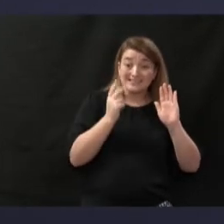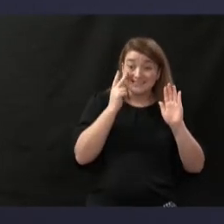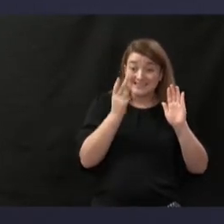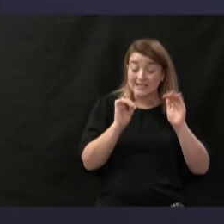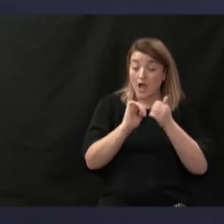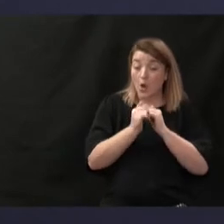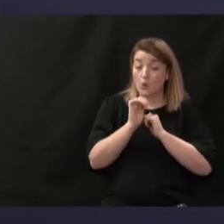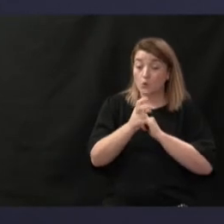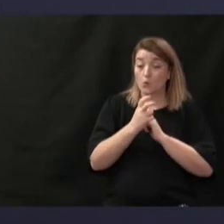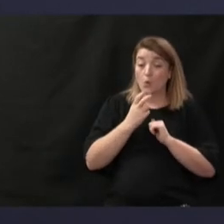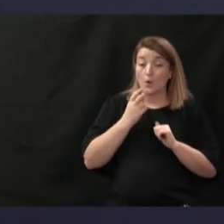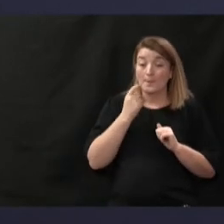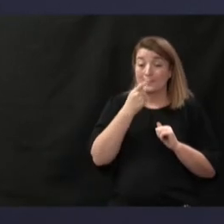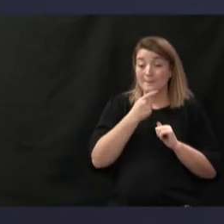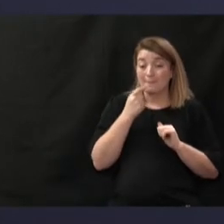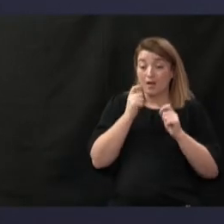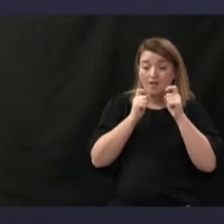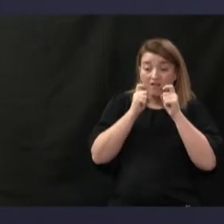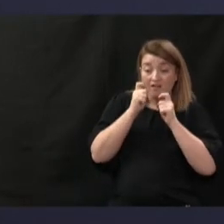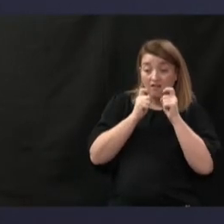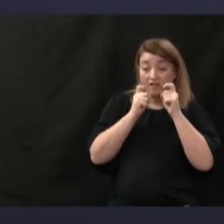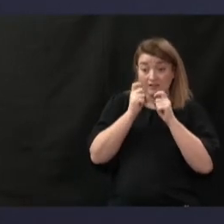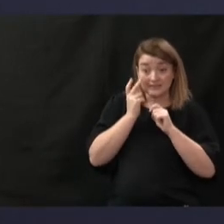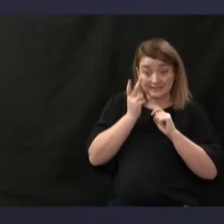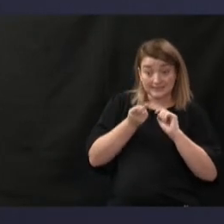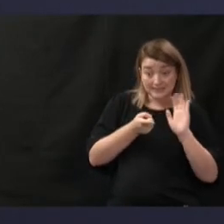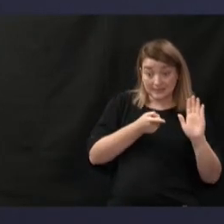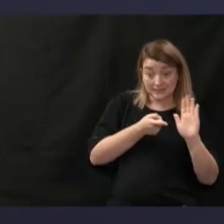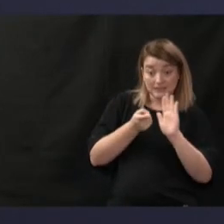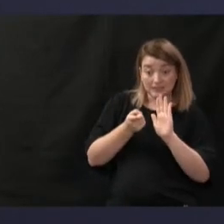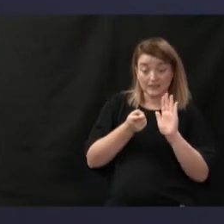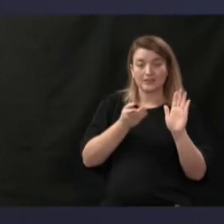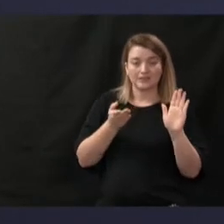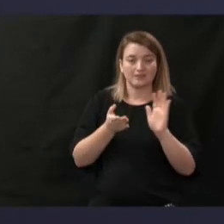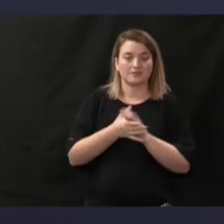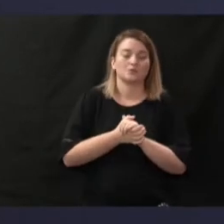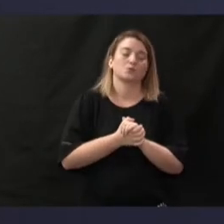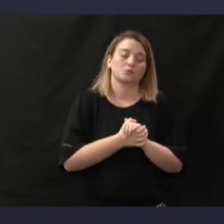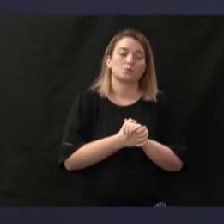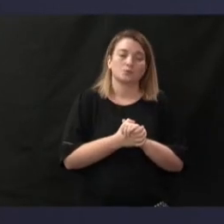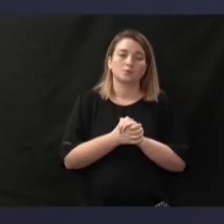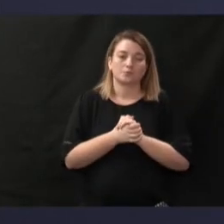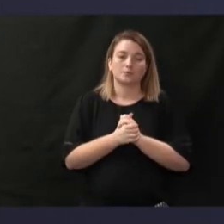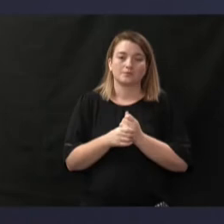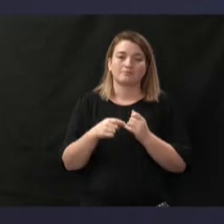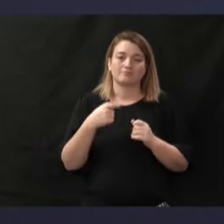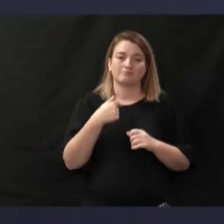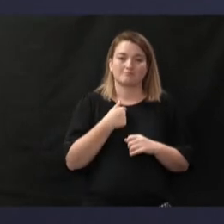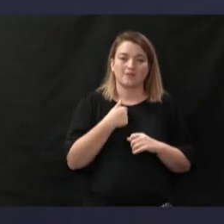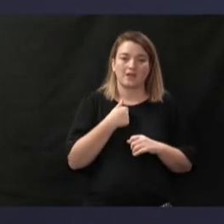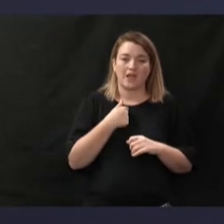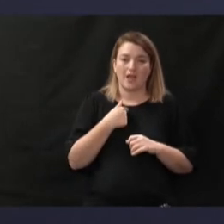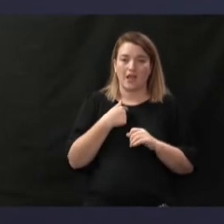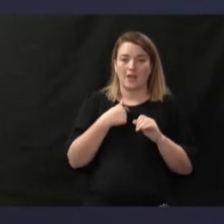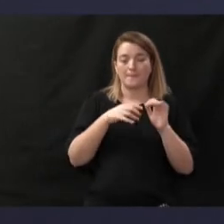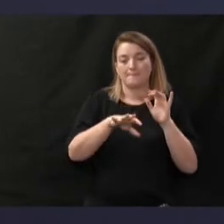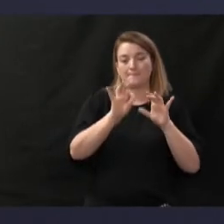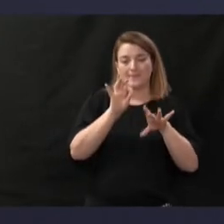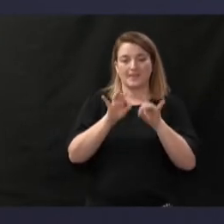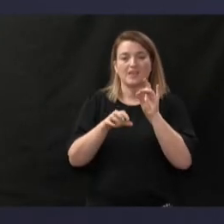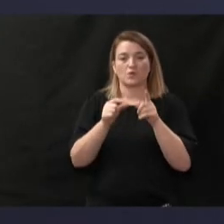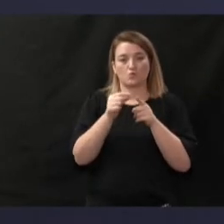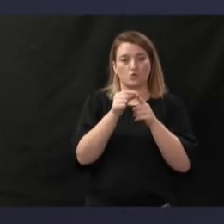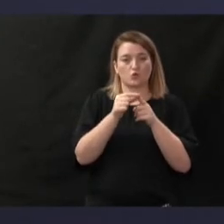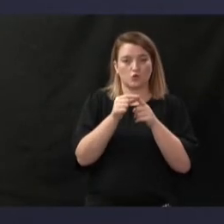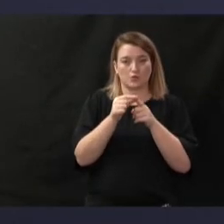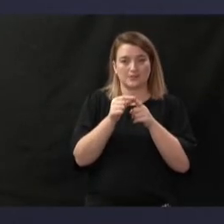it, I literally put my hand up here to be sure that the words I'm choosing make either the U sound or the oo sound,